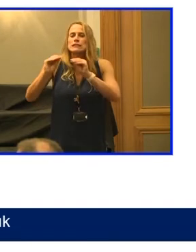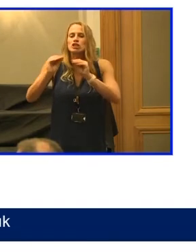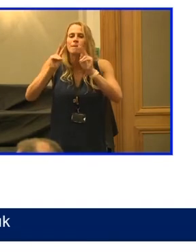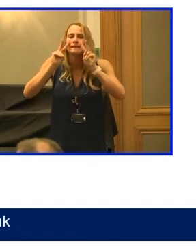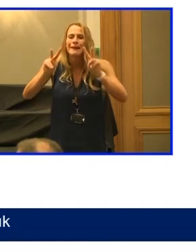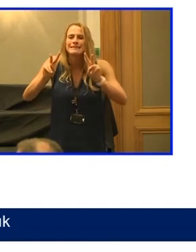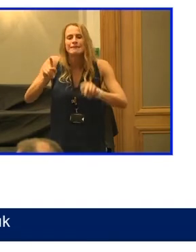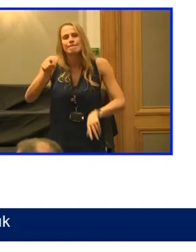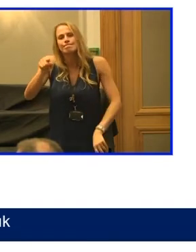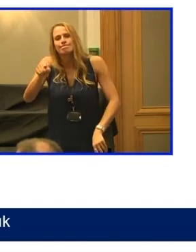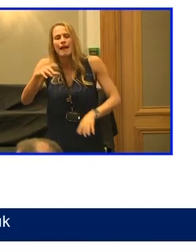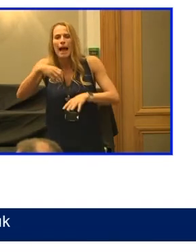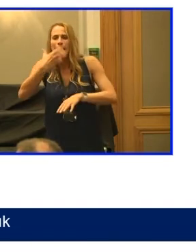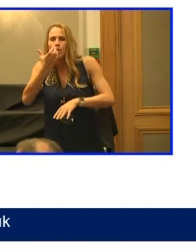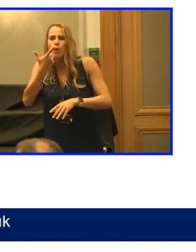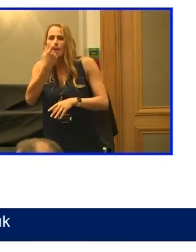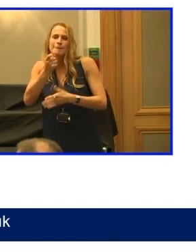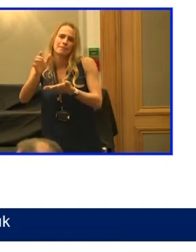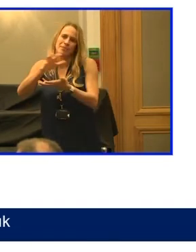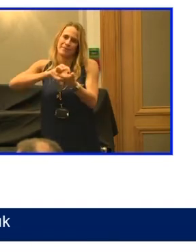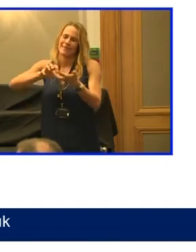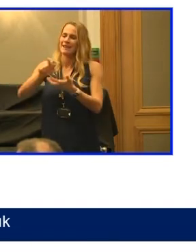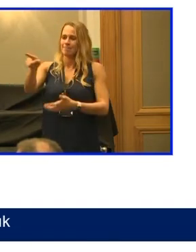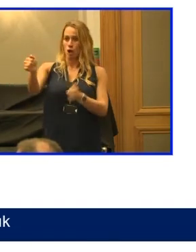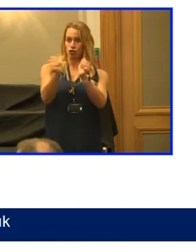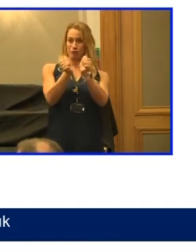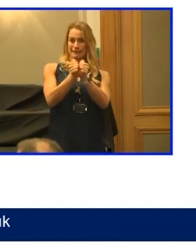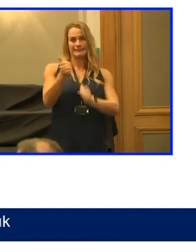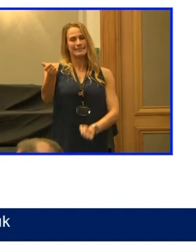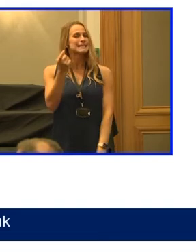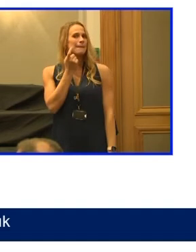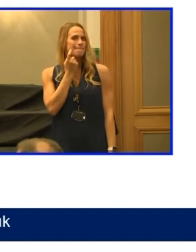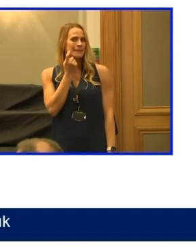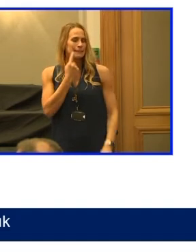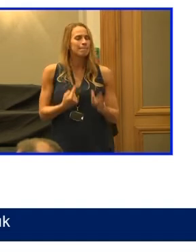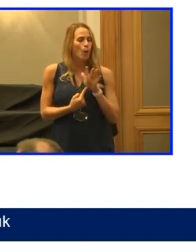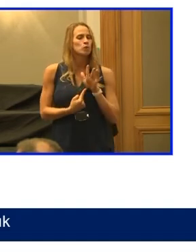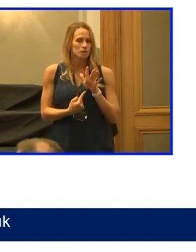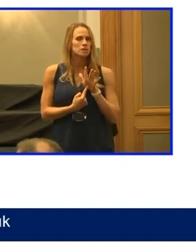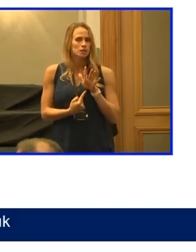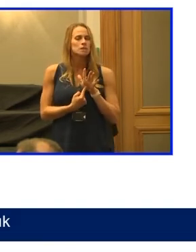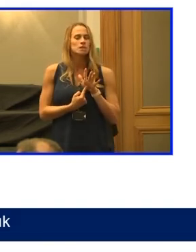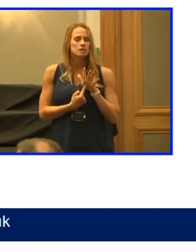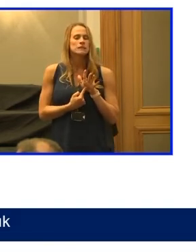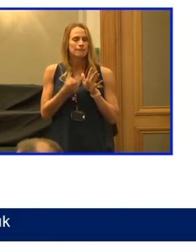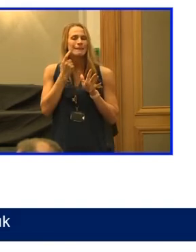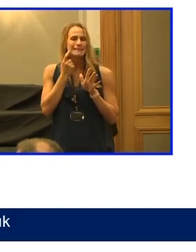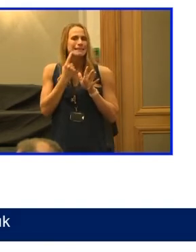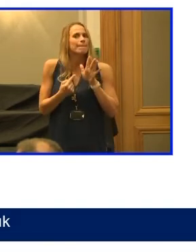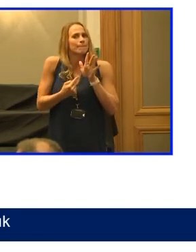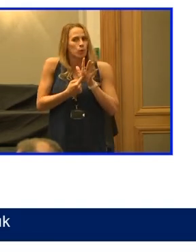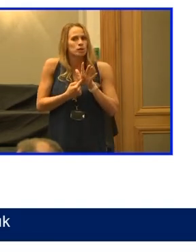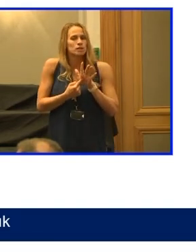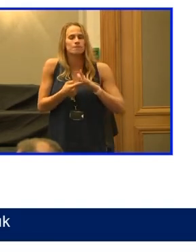course. Yeah. But I agree that simplicity is key for this. As simple as it can be, the better.